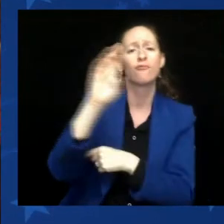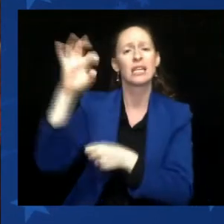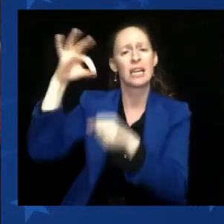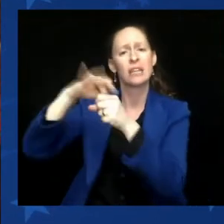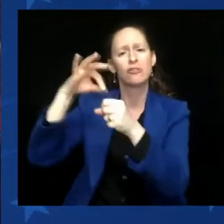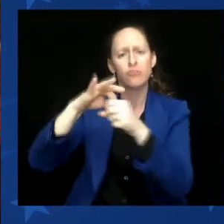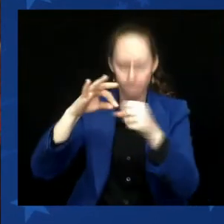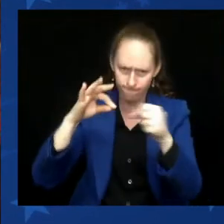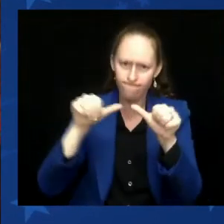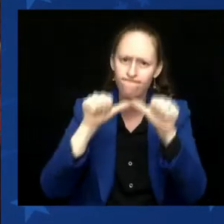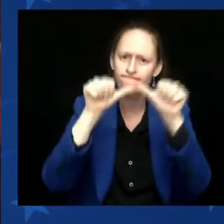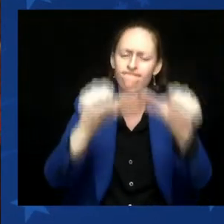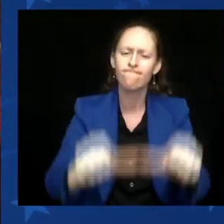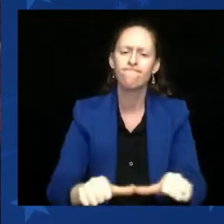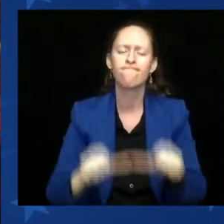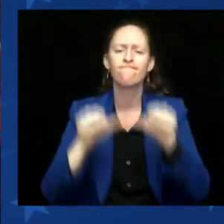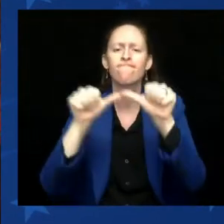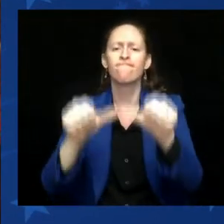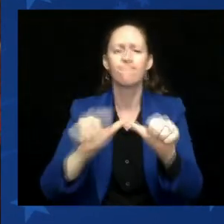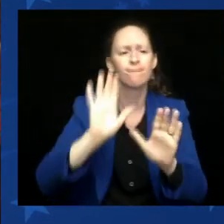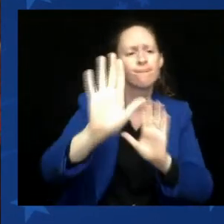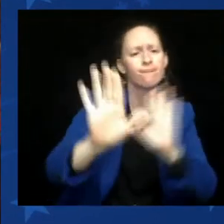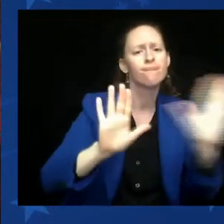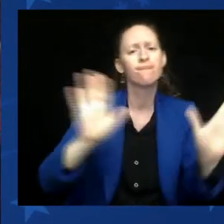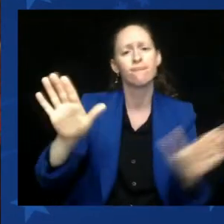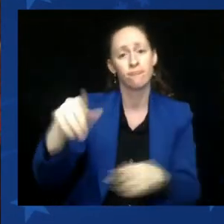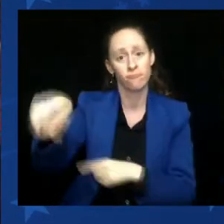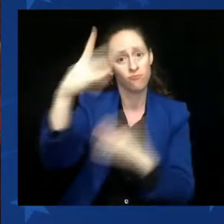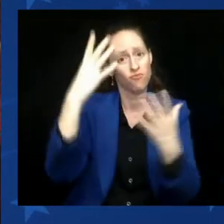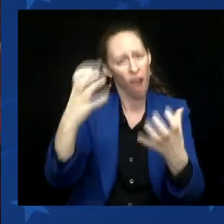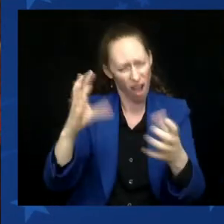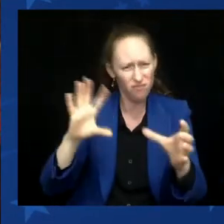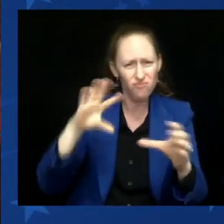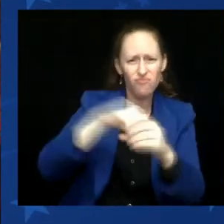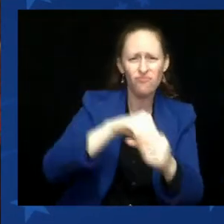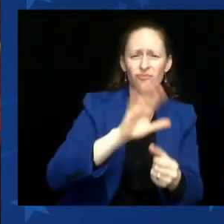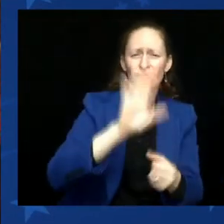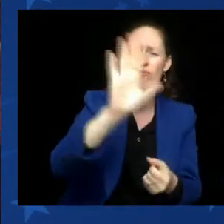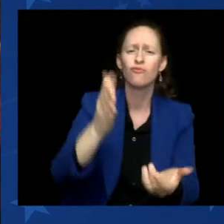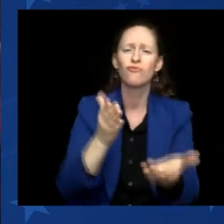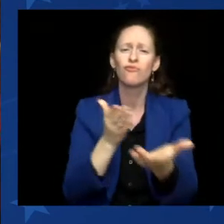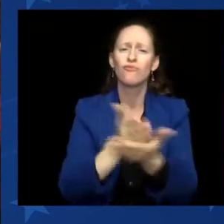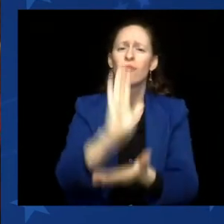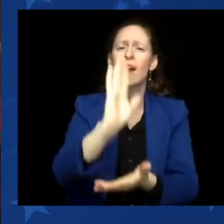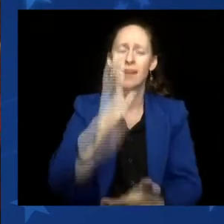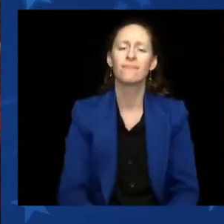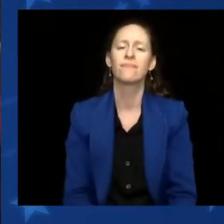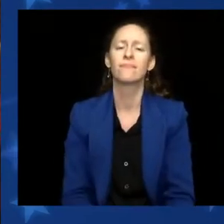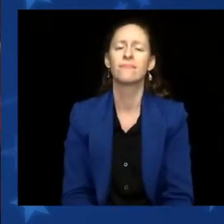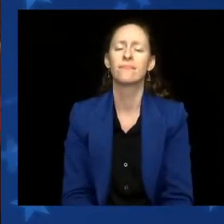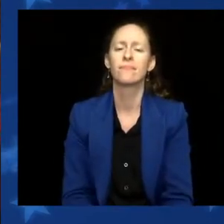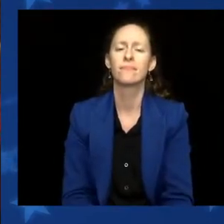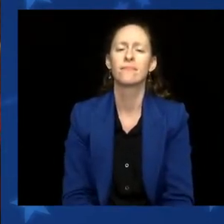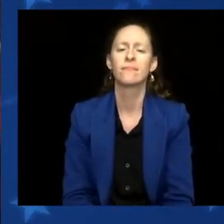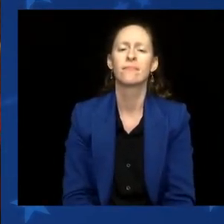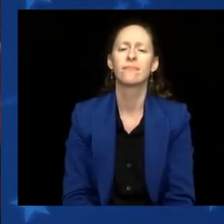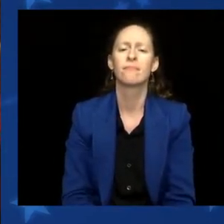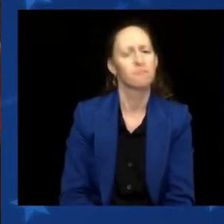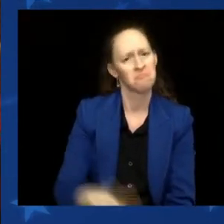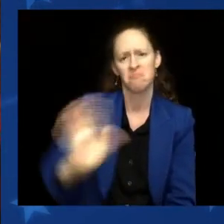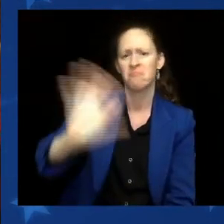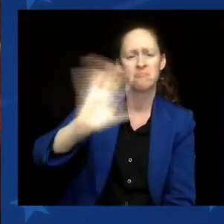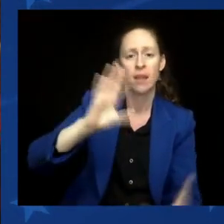And this is a nation that rejects violence as a political tool. We do not encourage